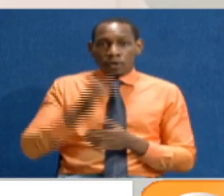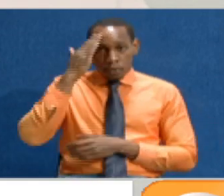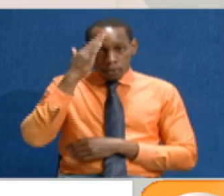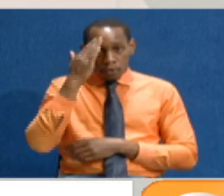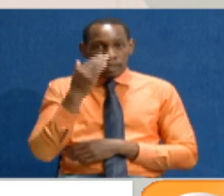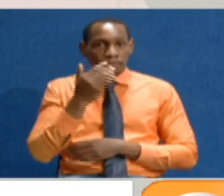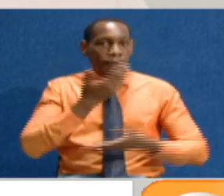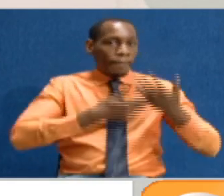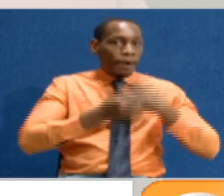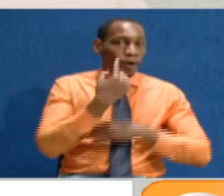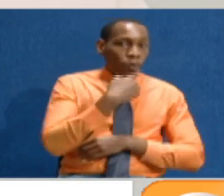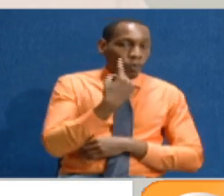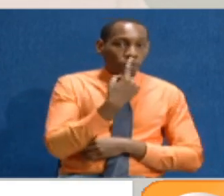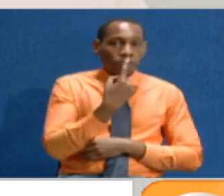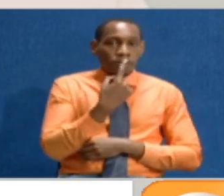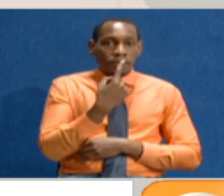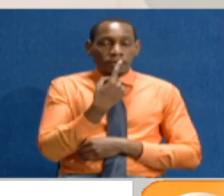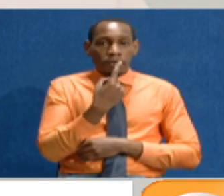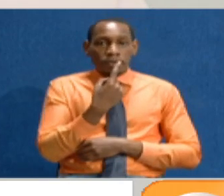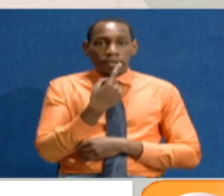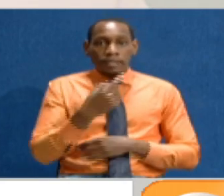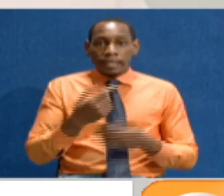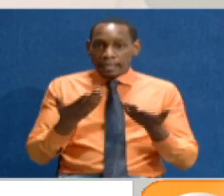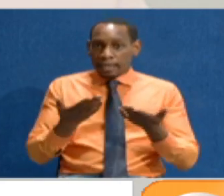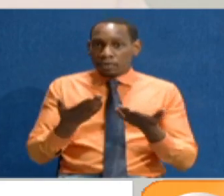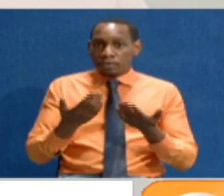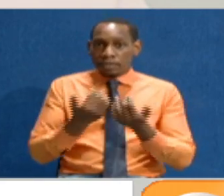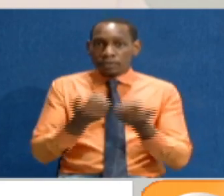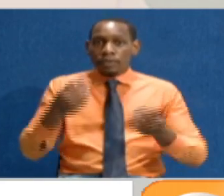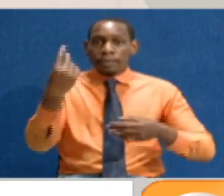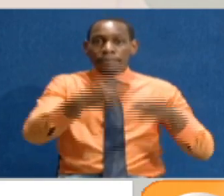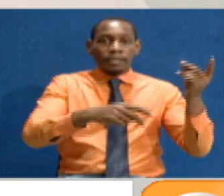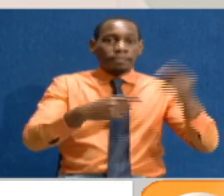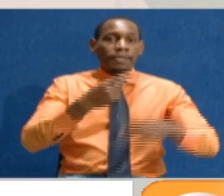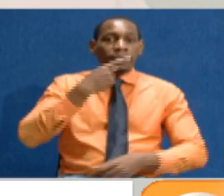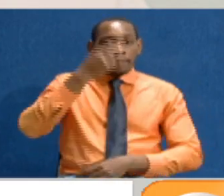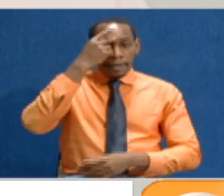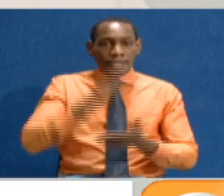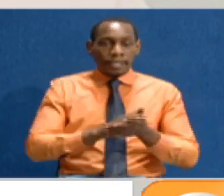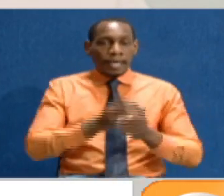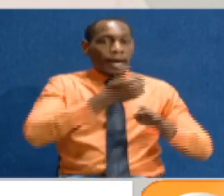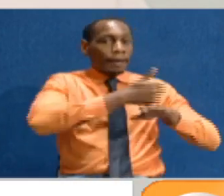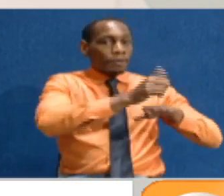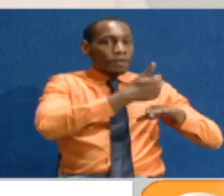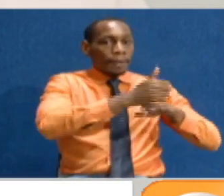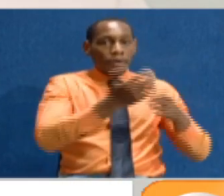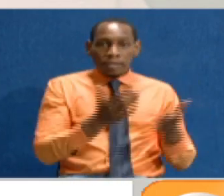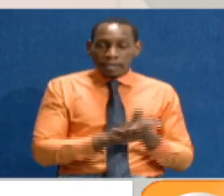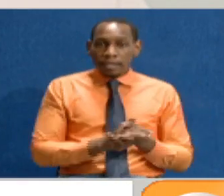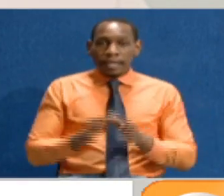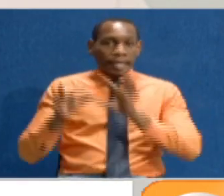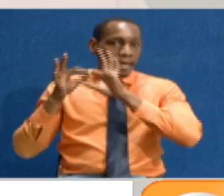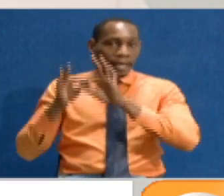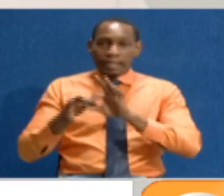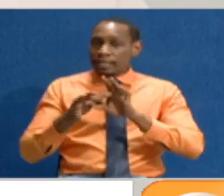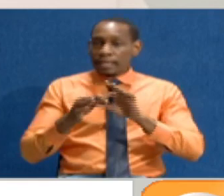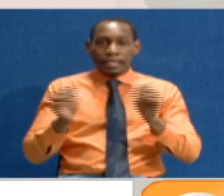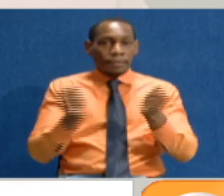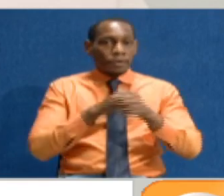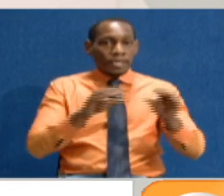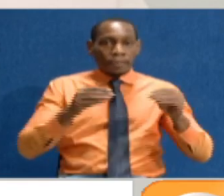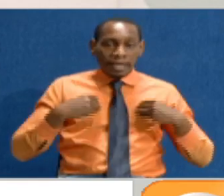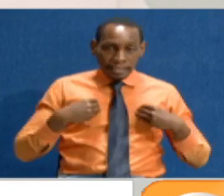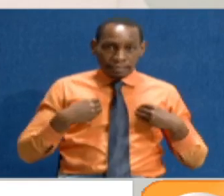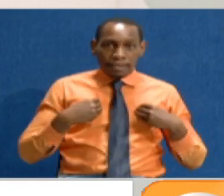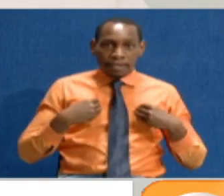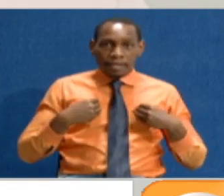knowing who they're talking to or who they're addressing. So you find kids beating up their parents and talking badly to them. Culturally, that's not really acceptable